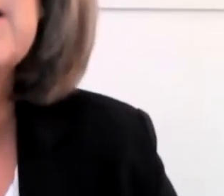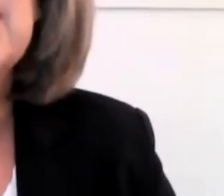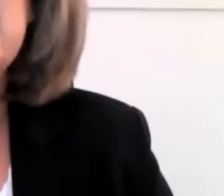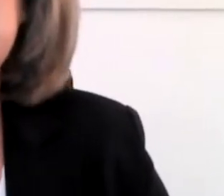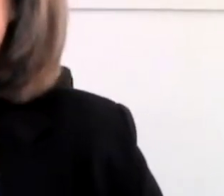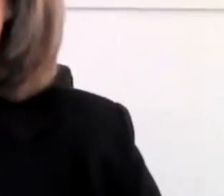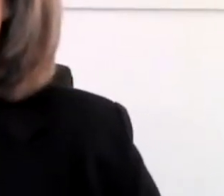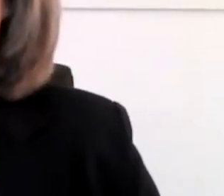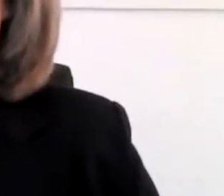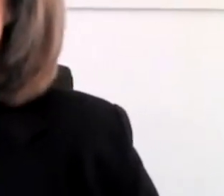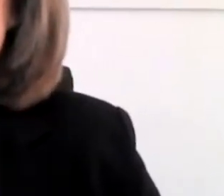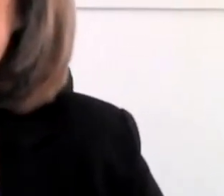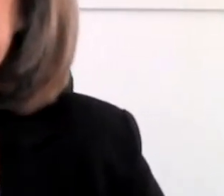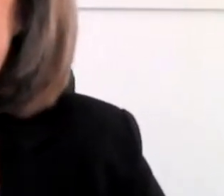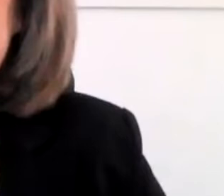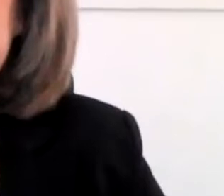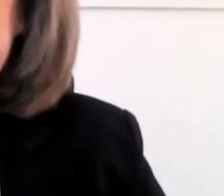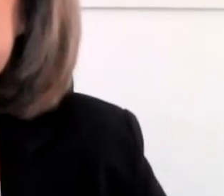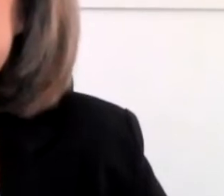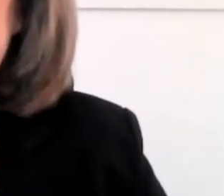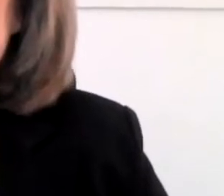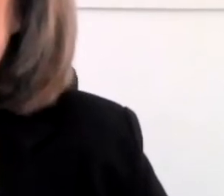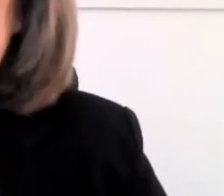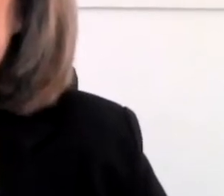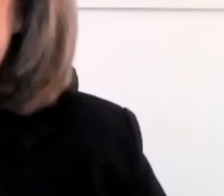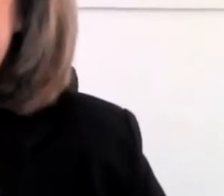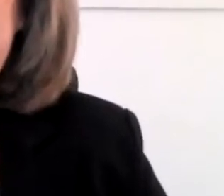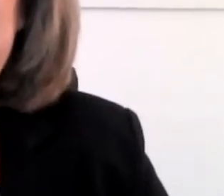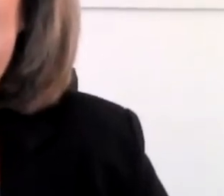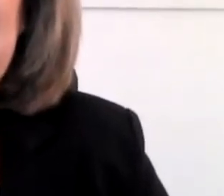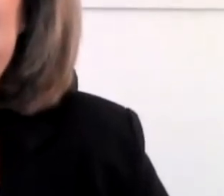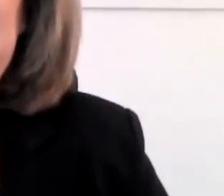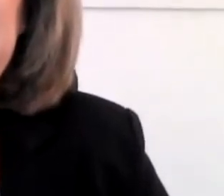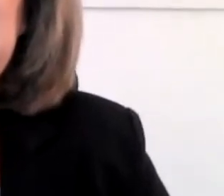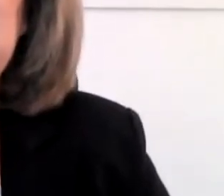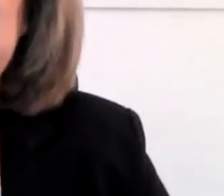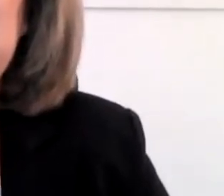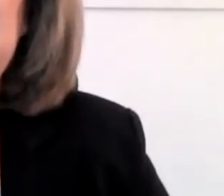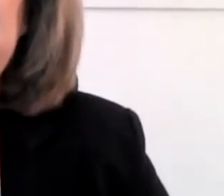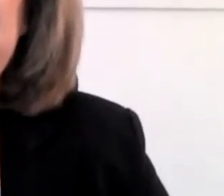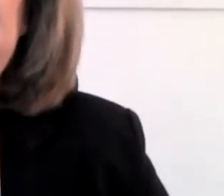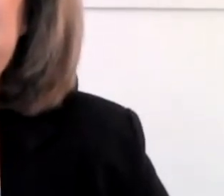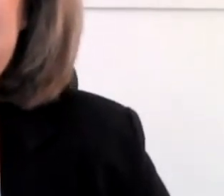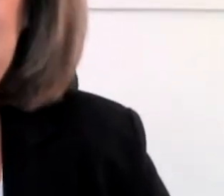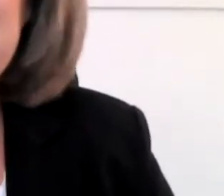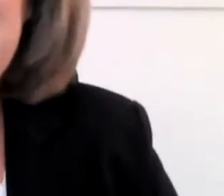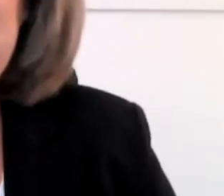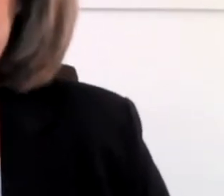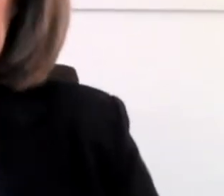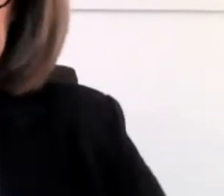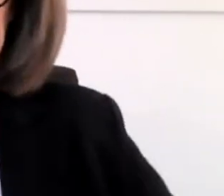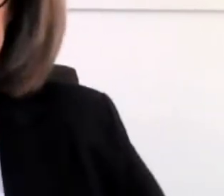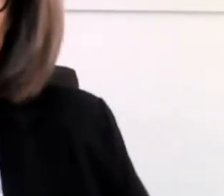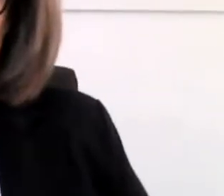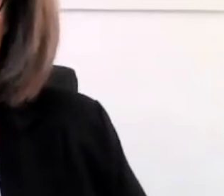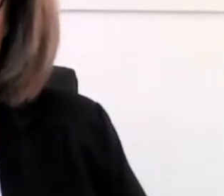lot. And there are many things that happen, that can